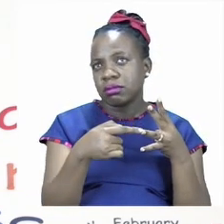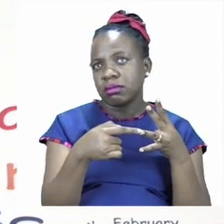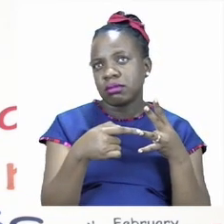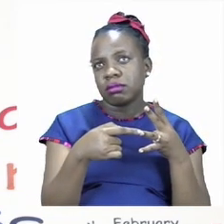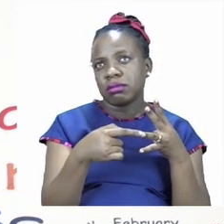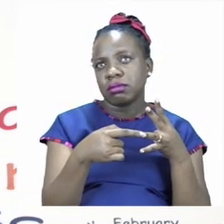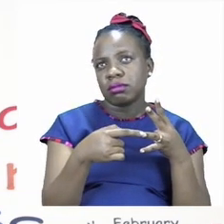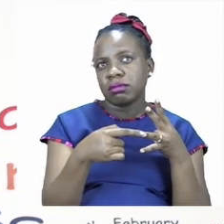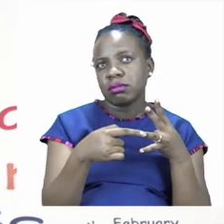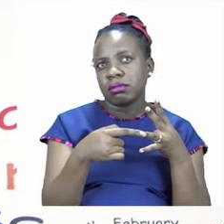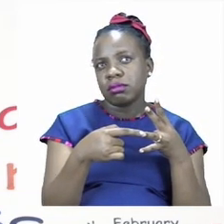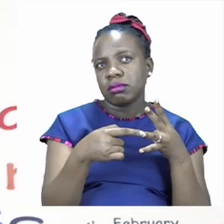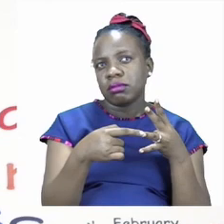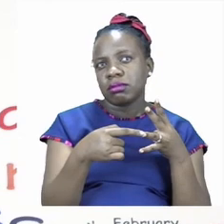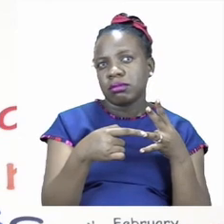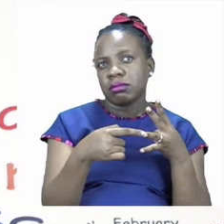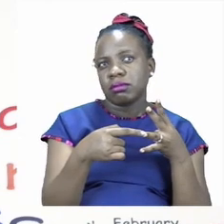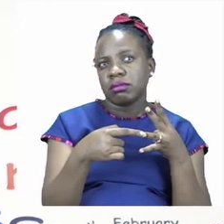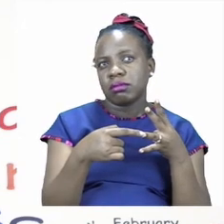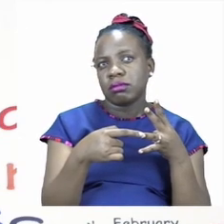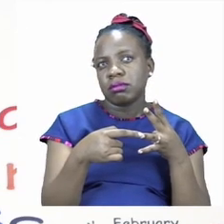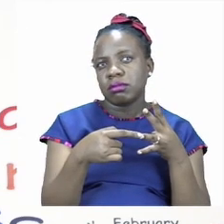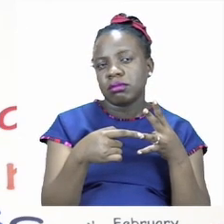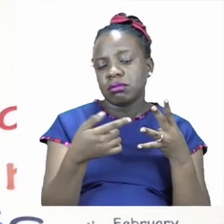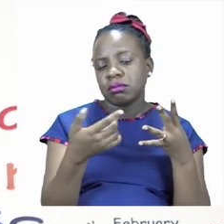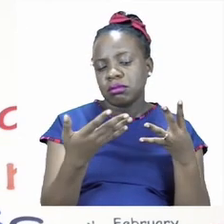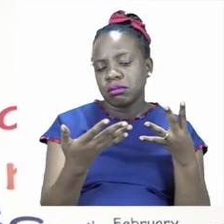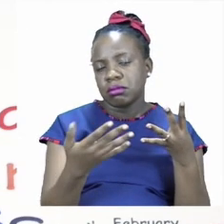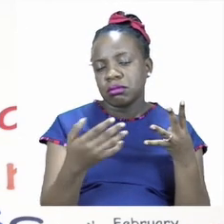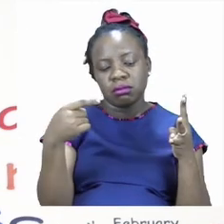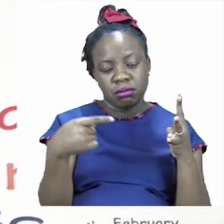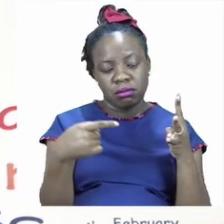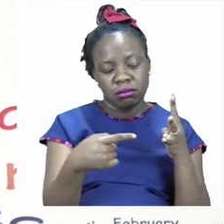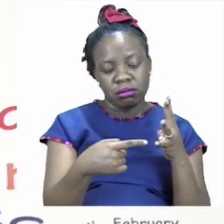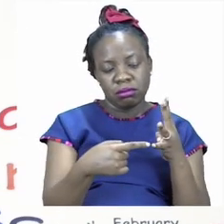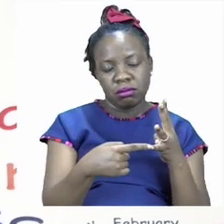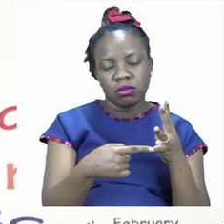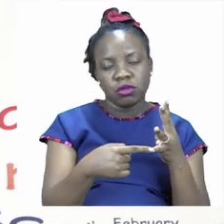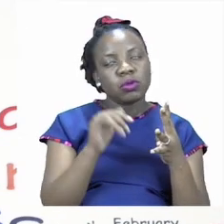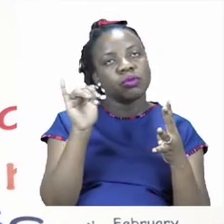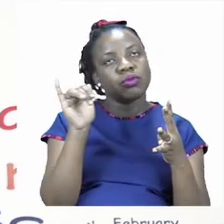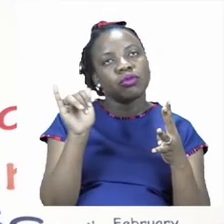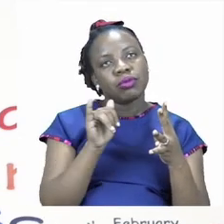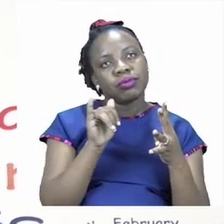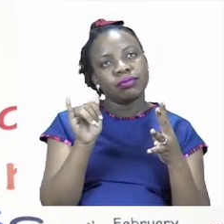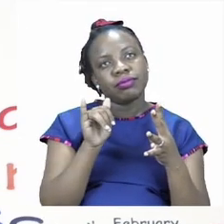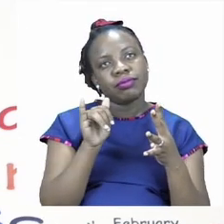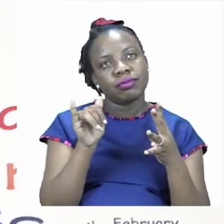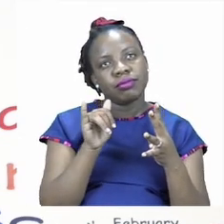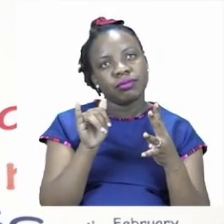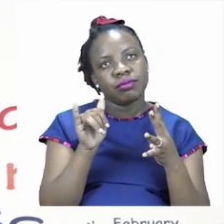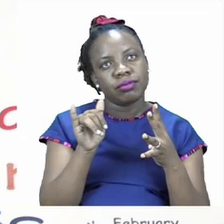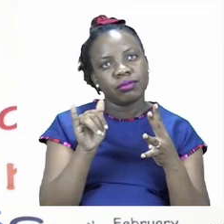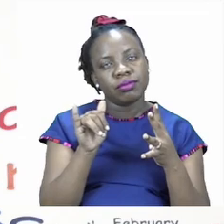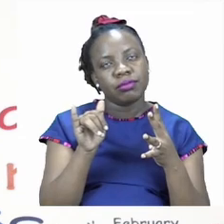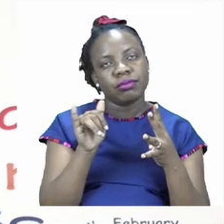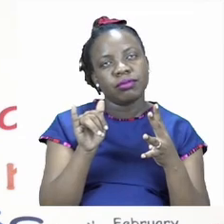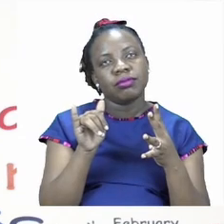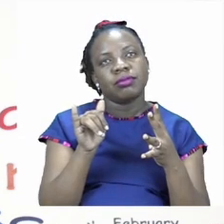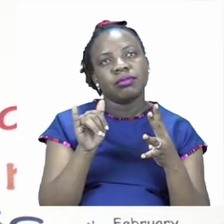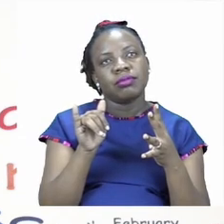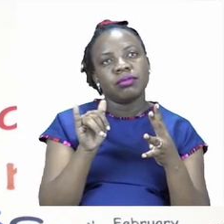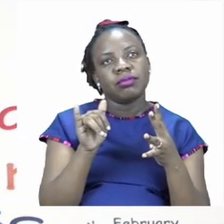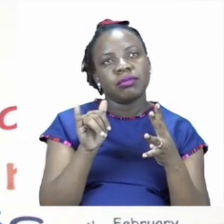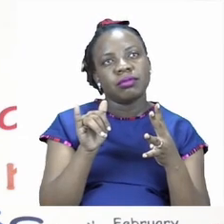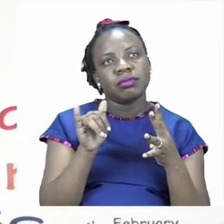the best movie I've ever seen? Or those is the best movie I've ever